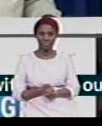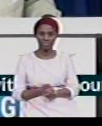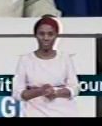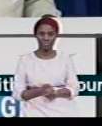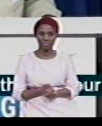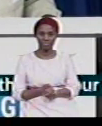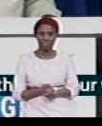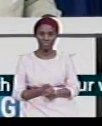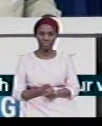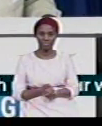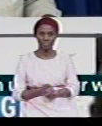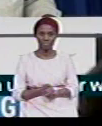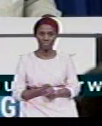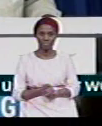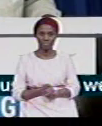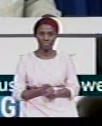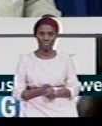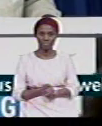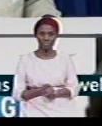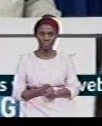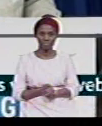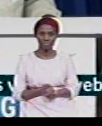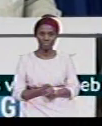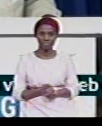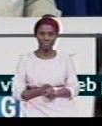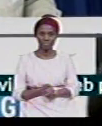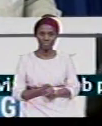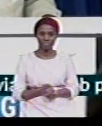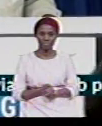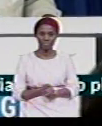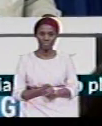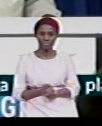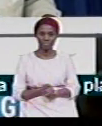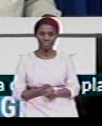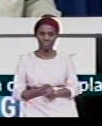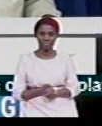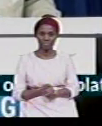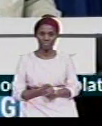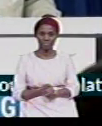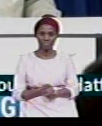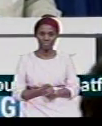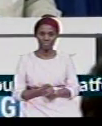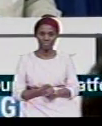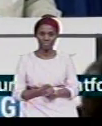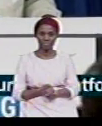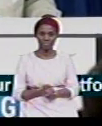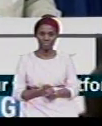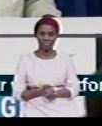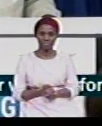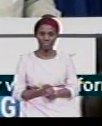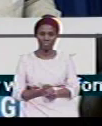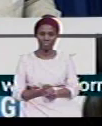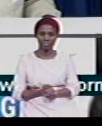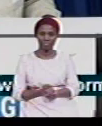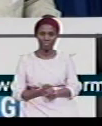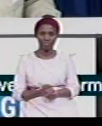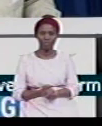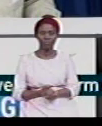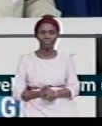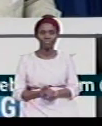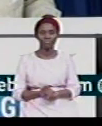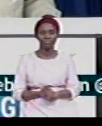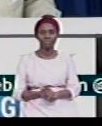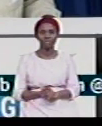etimimo onye nifra, etimimo onye mubuo, na abribia na feche se obi sonu mu, ansana watumia ya ni ya oso